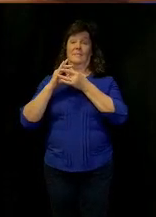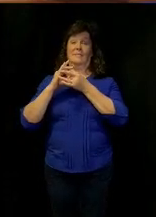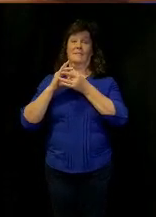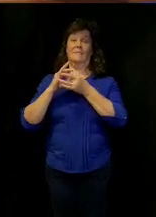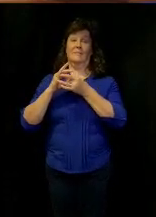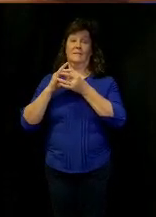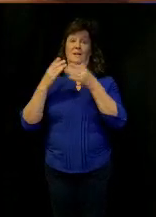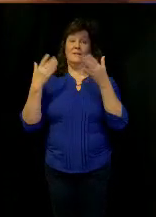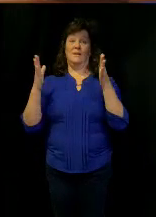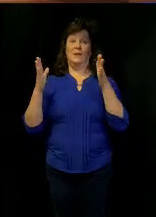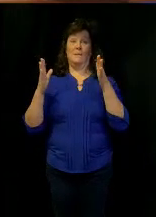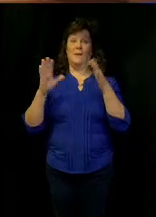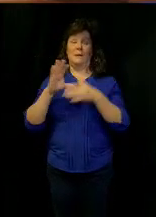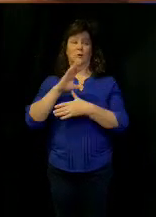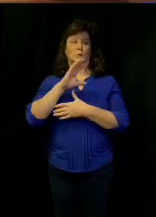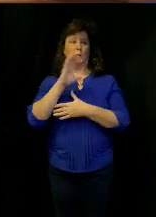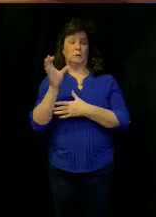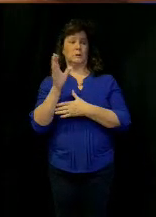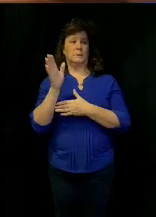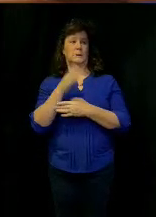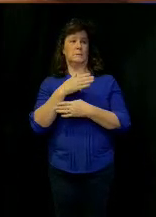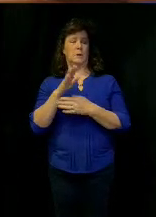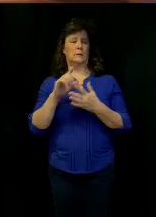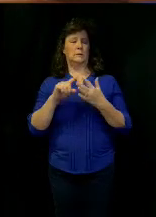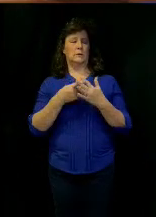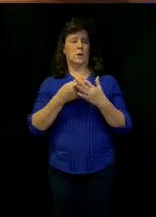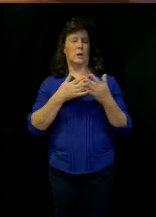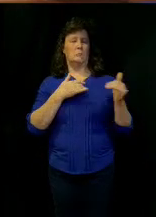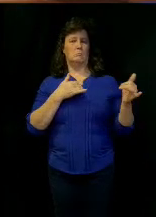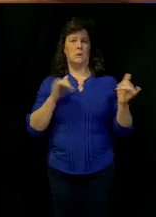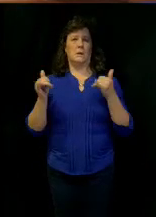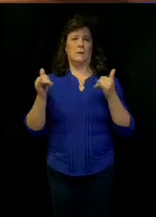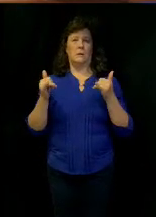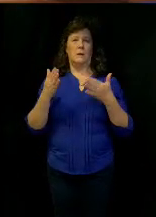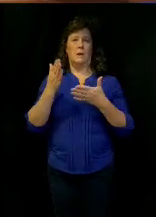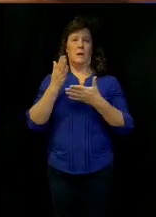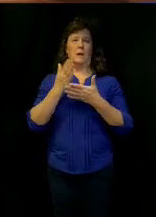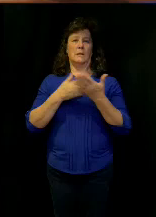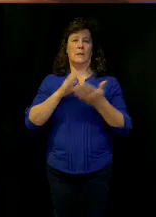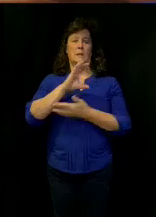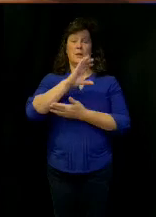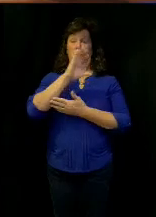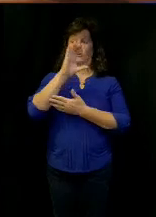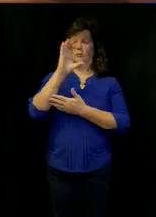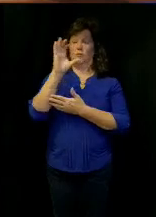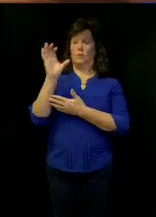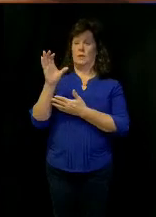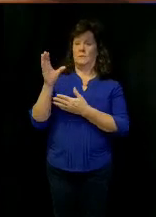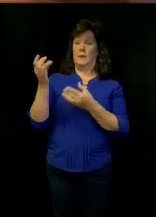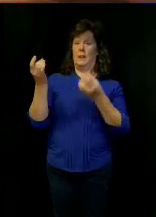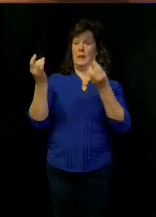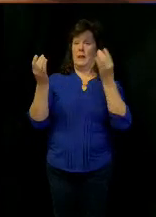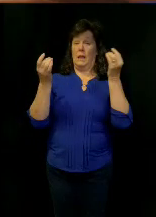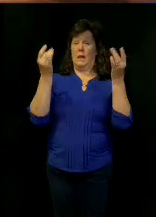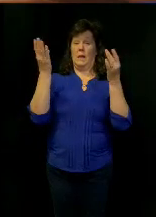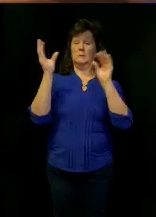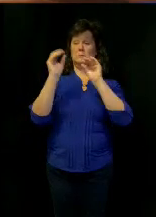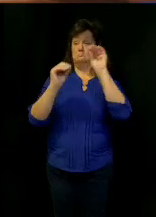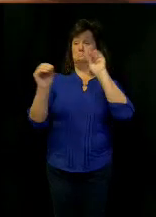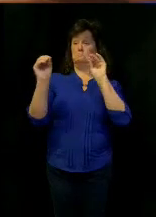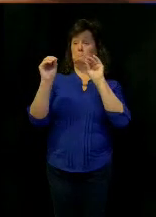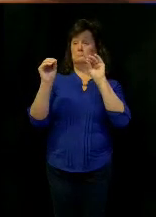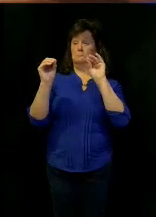They're already starting to play Christmas music. And some of you in here today have your Christmas, and I don't want to see any hand because we're going to throw something at you.